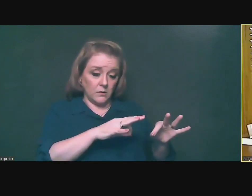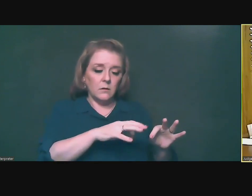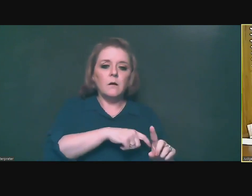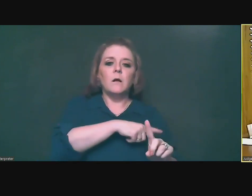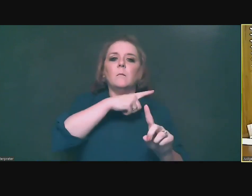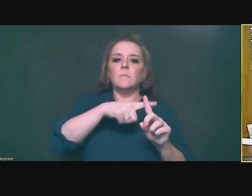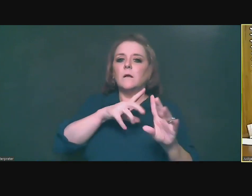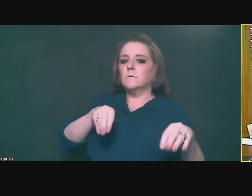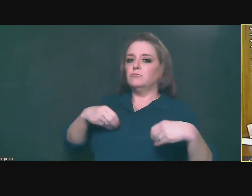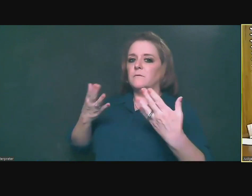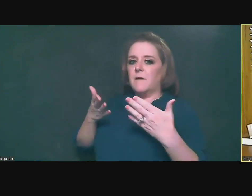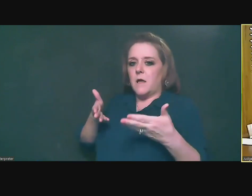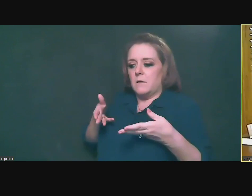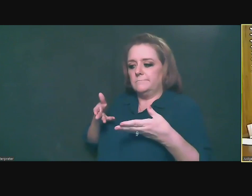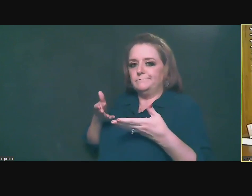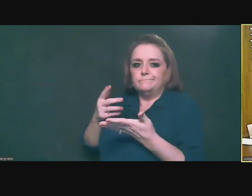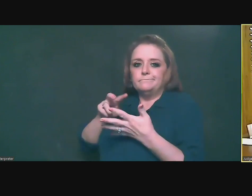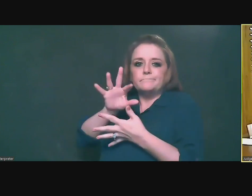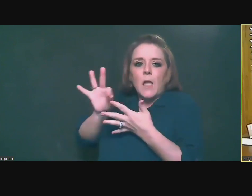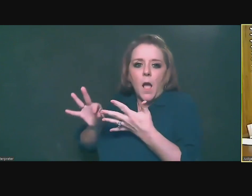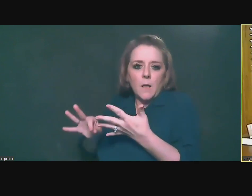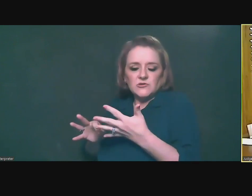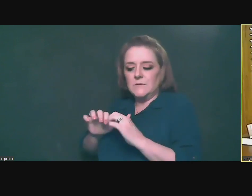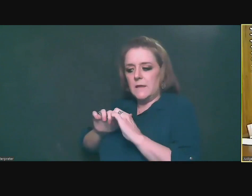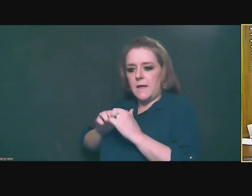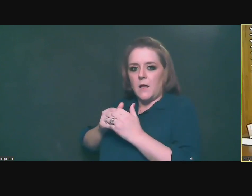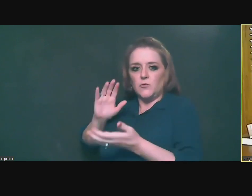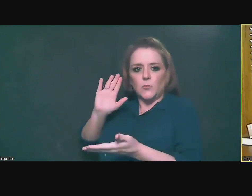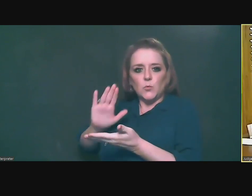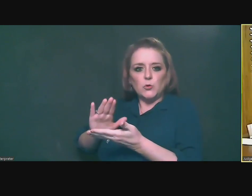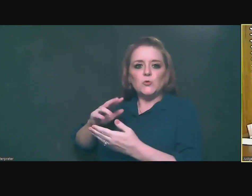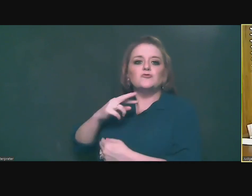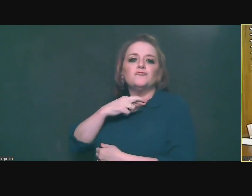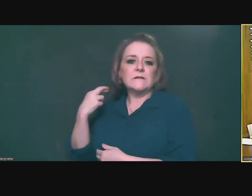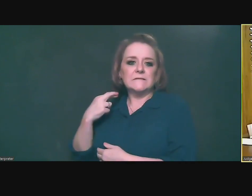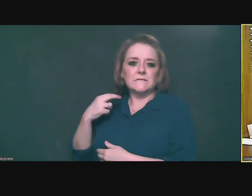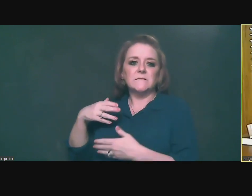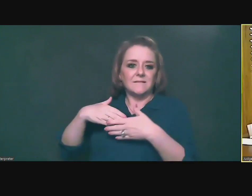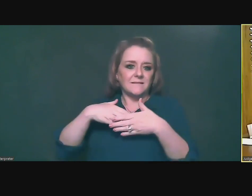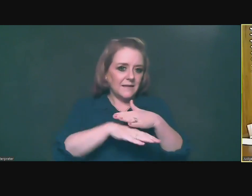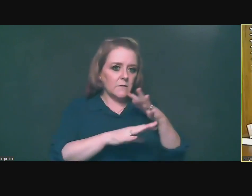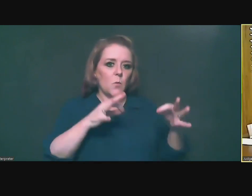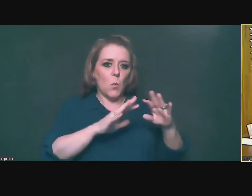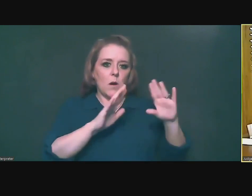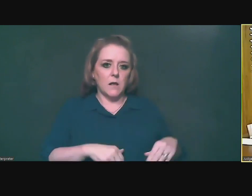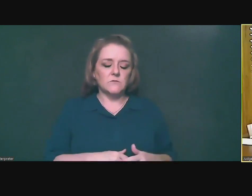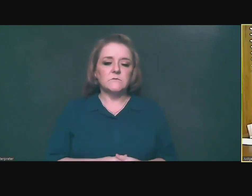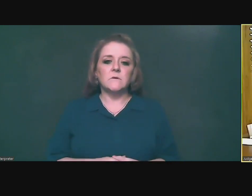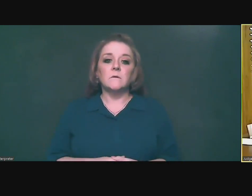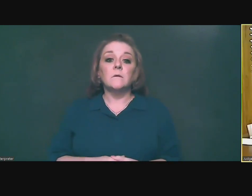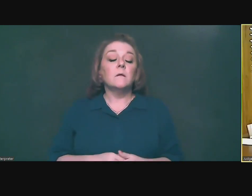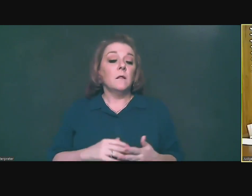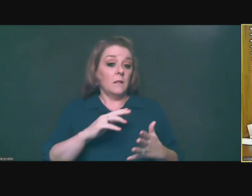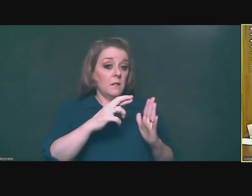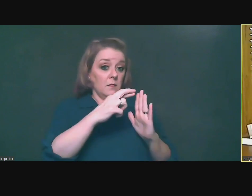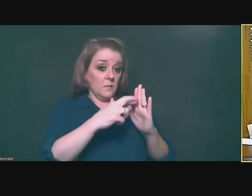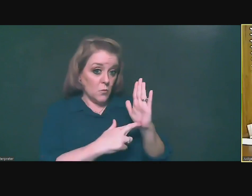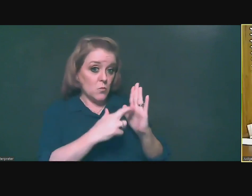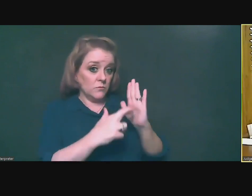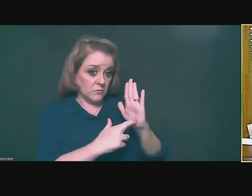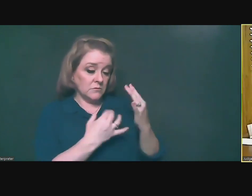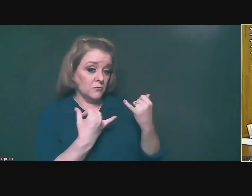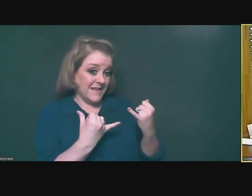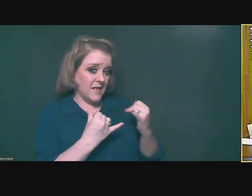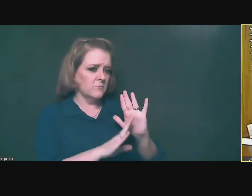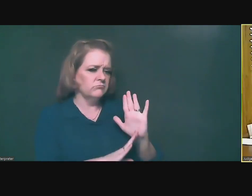accommodations to reduce the appearance of those individuals at our courthouse. Those protocols are currently being written. They will